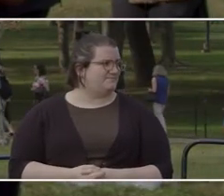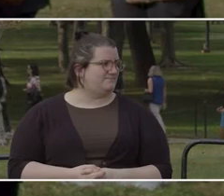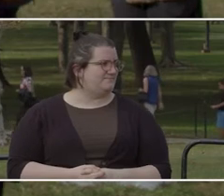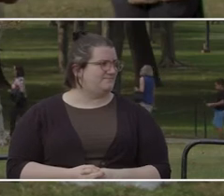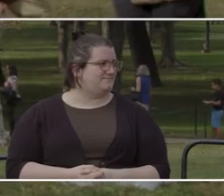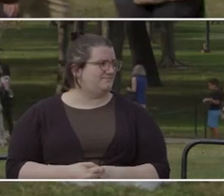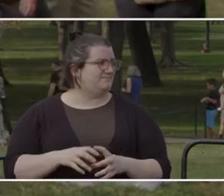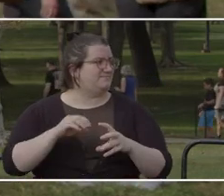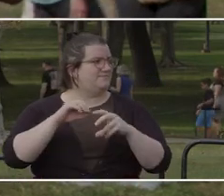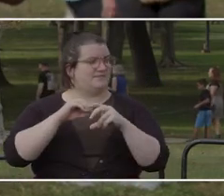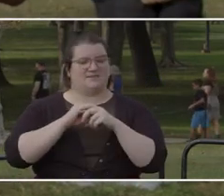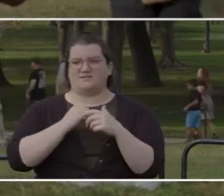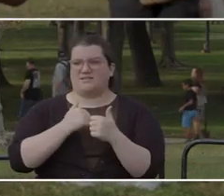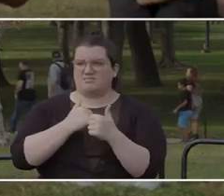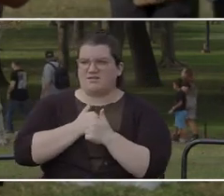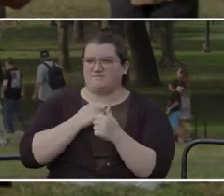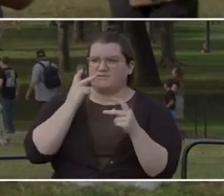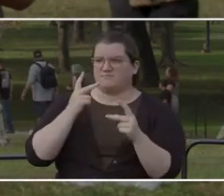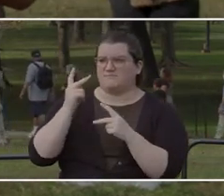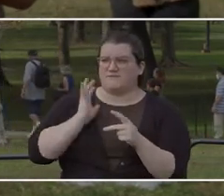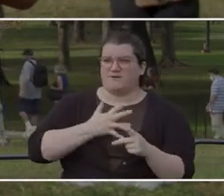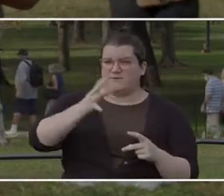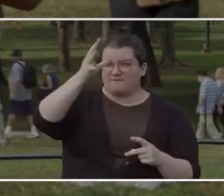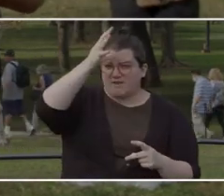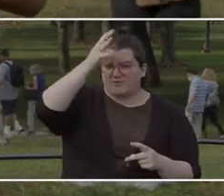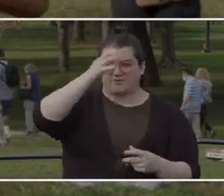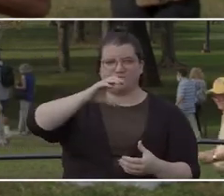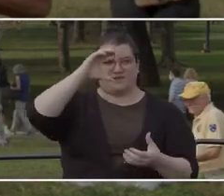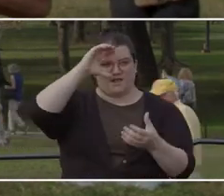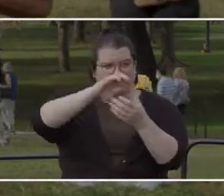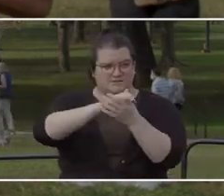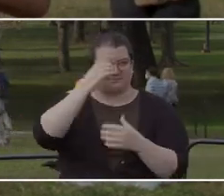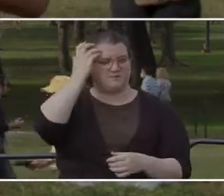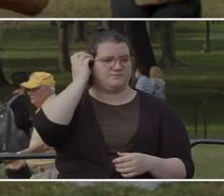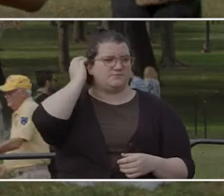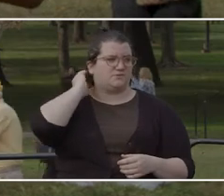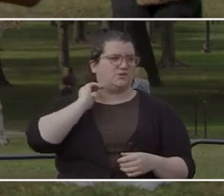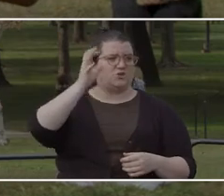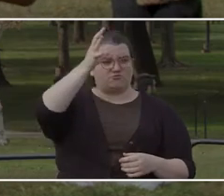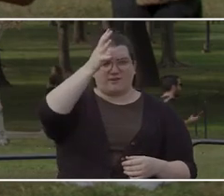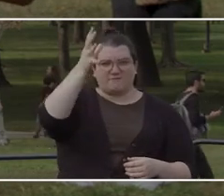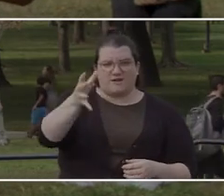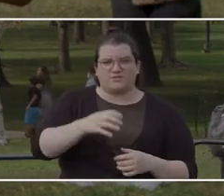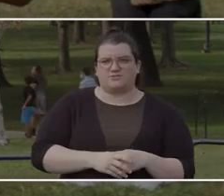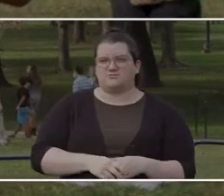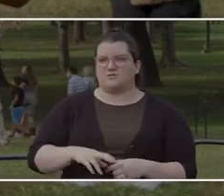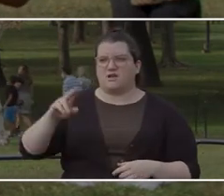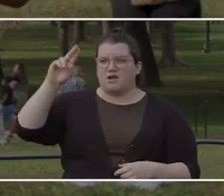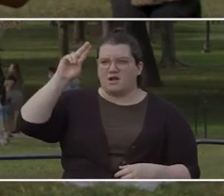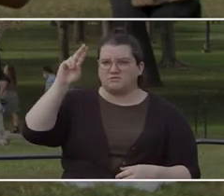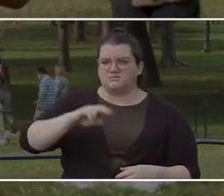In loving memory of our father, husband, grandfather, uncle, Master